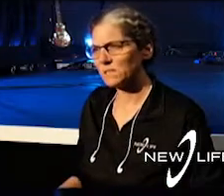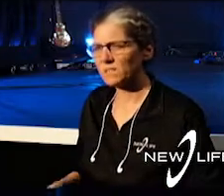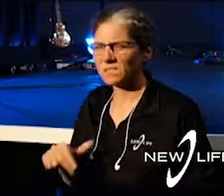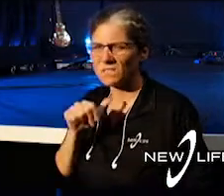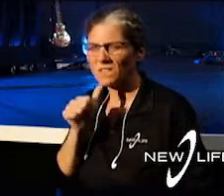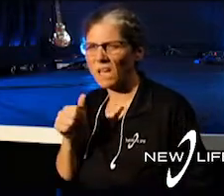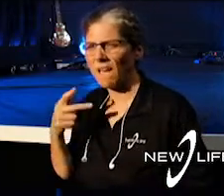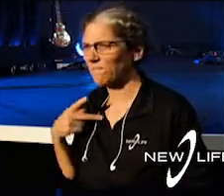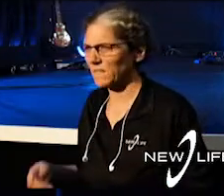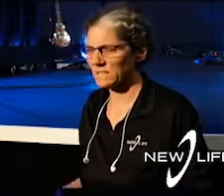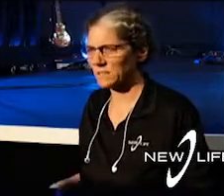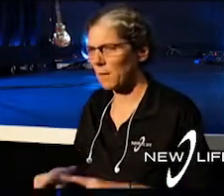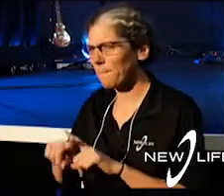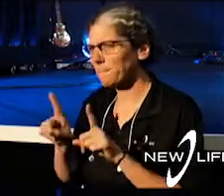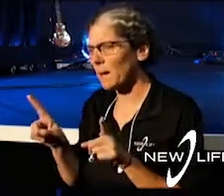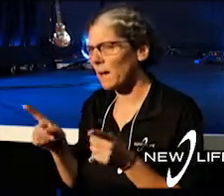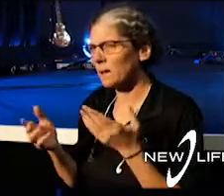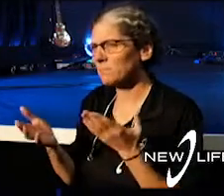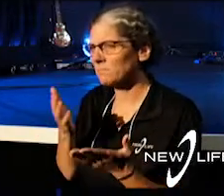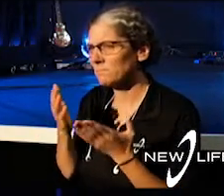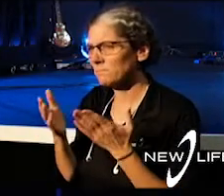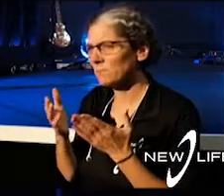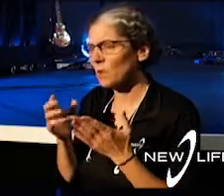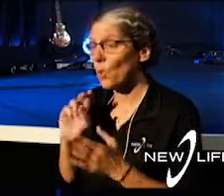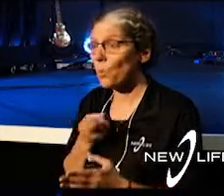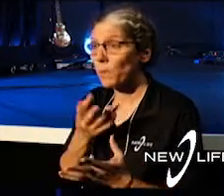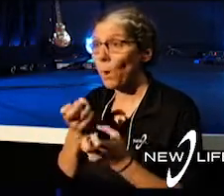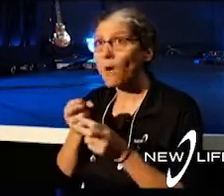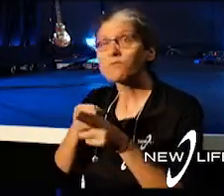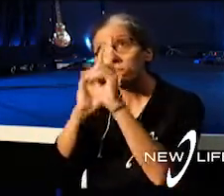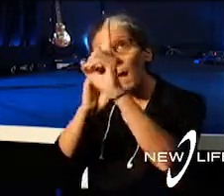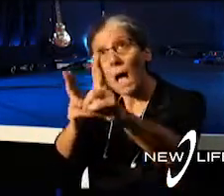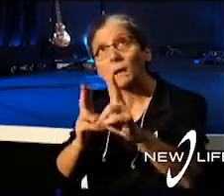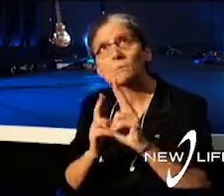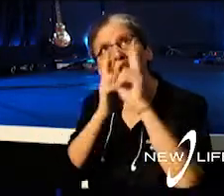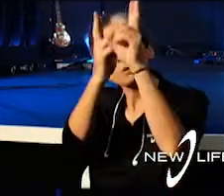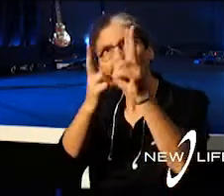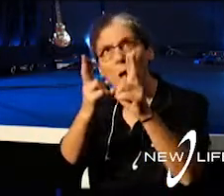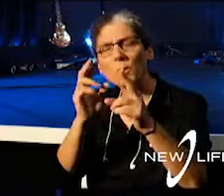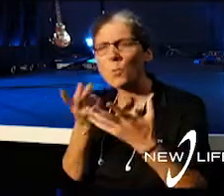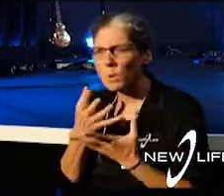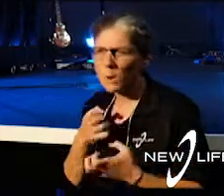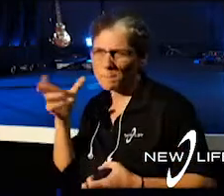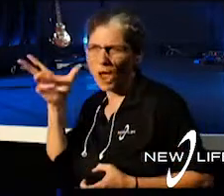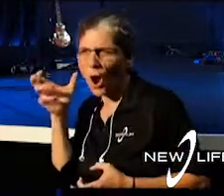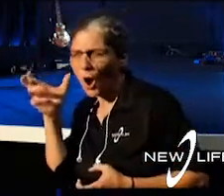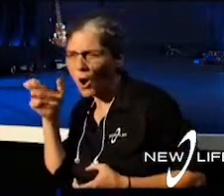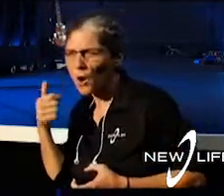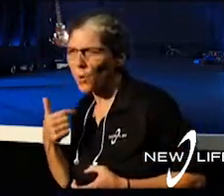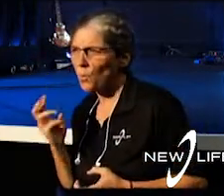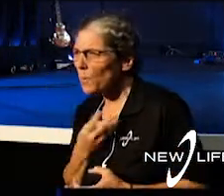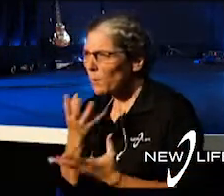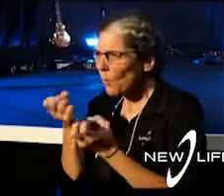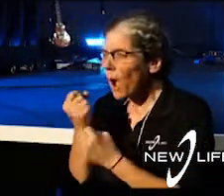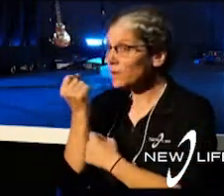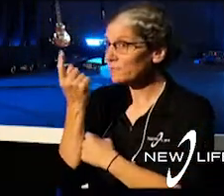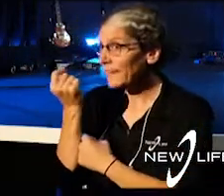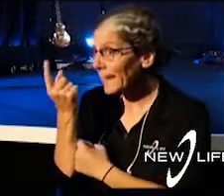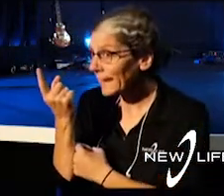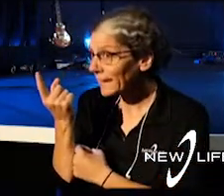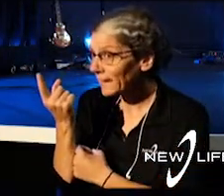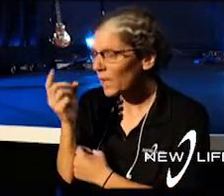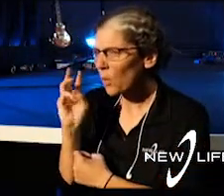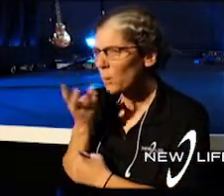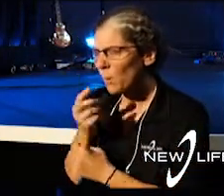immaterial. It's like we want to be respected. We want to be heard. We want to be understood. We